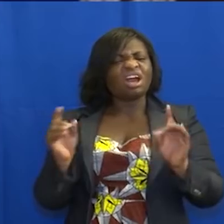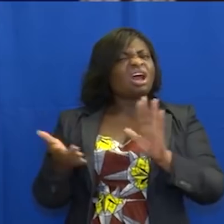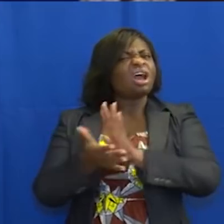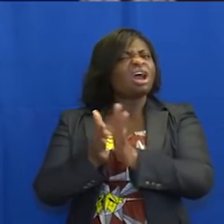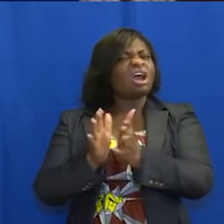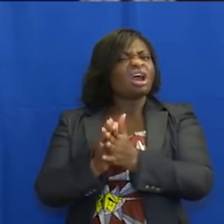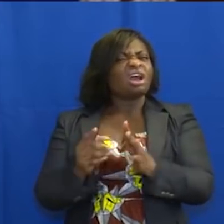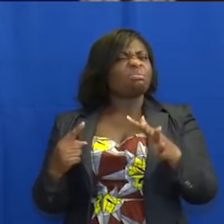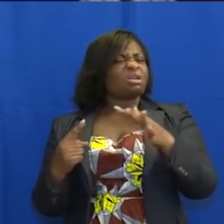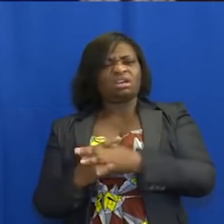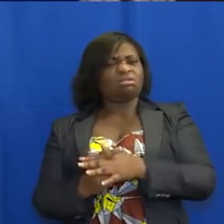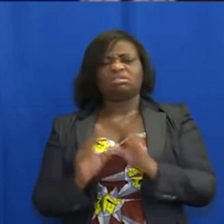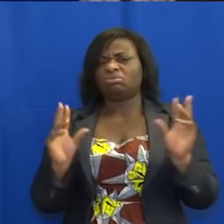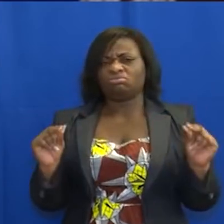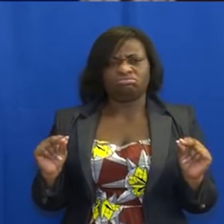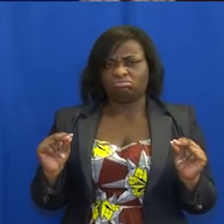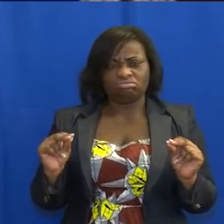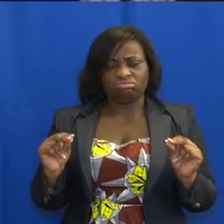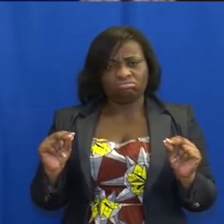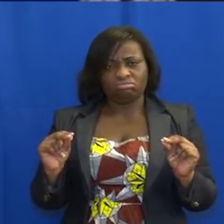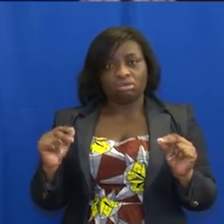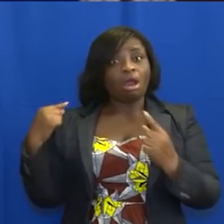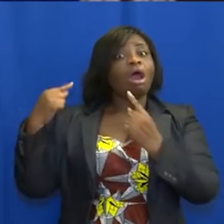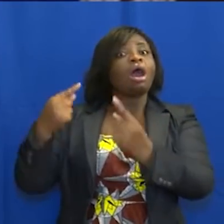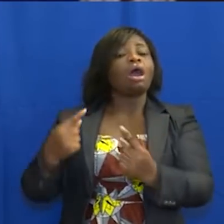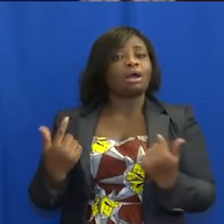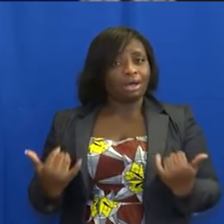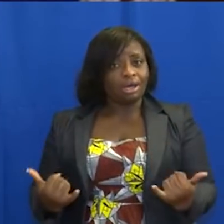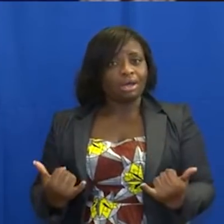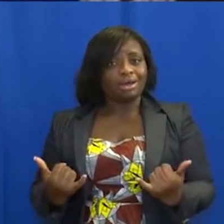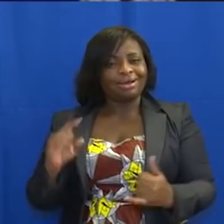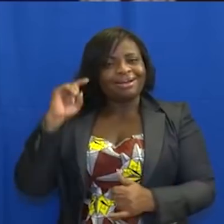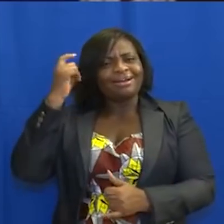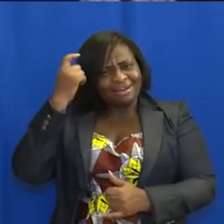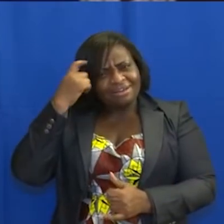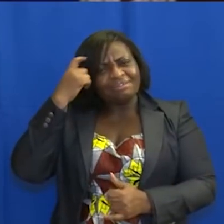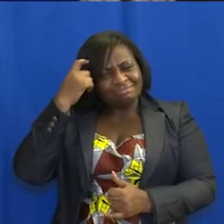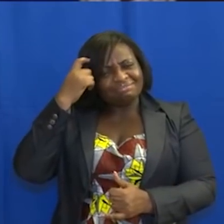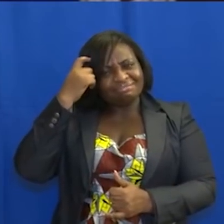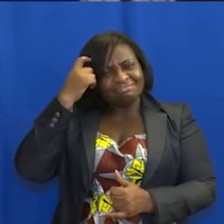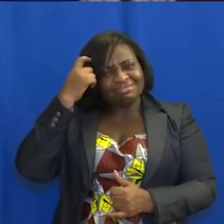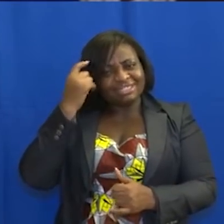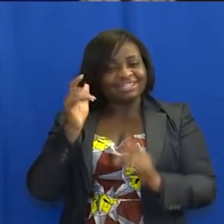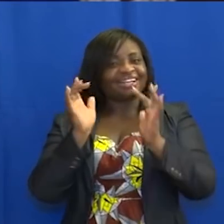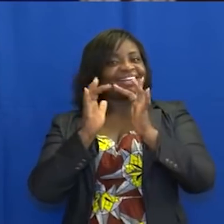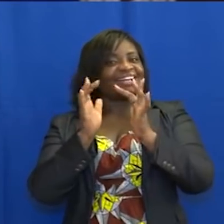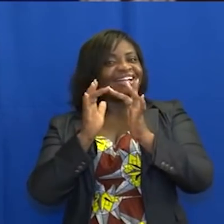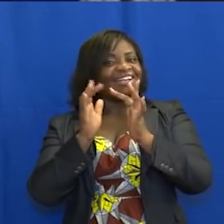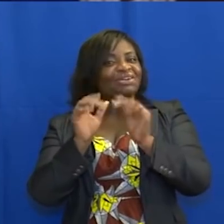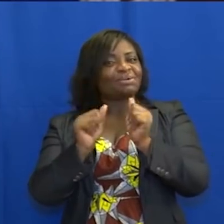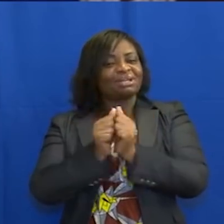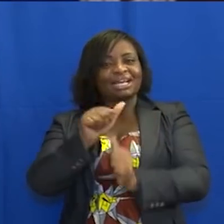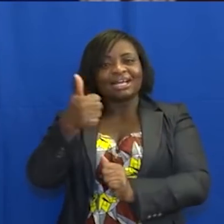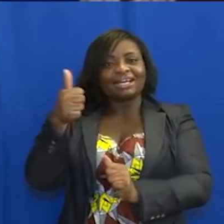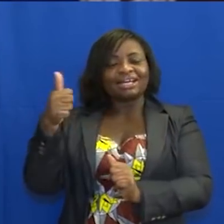not become options for government. Until then, government, in consultation with the